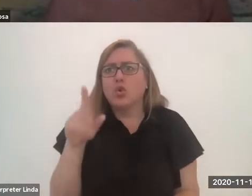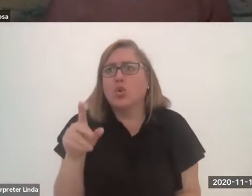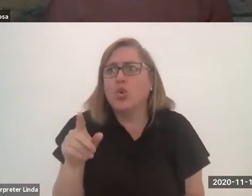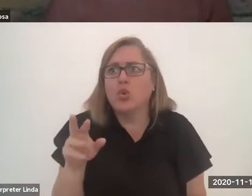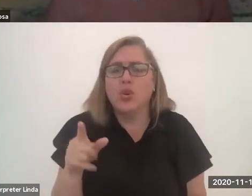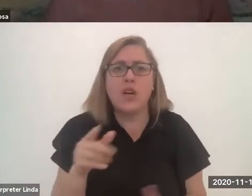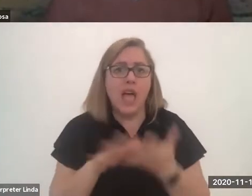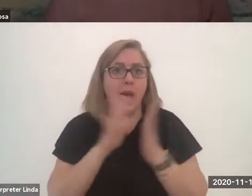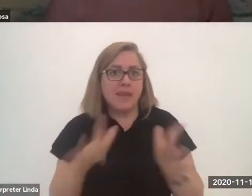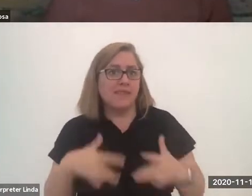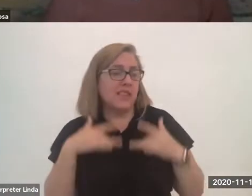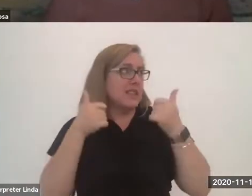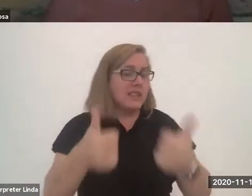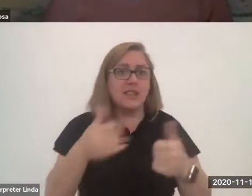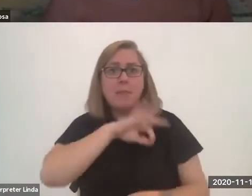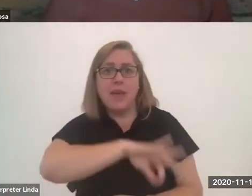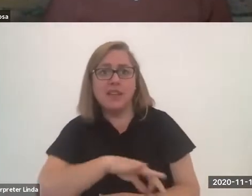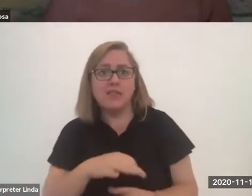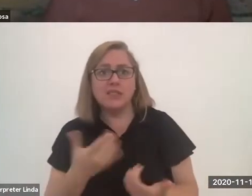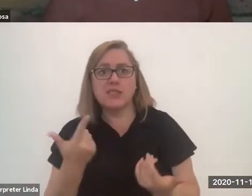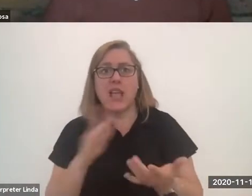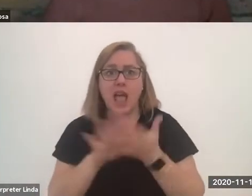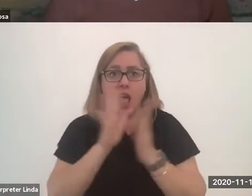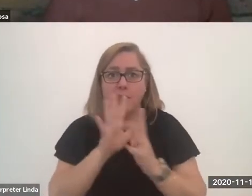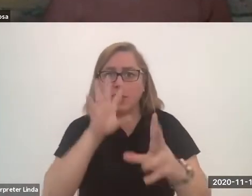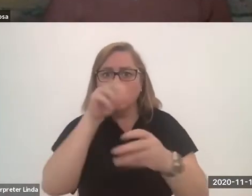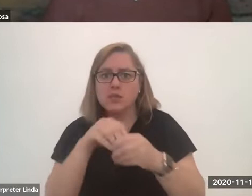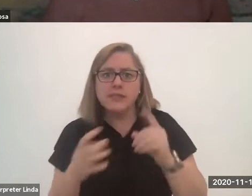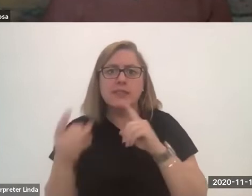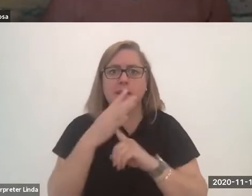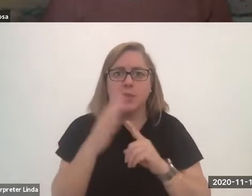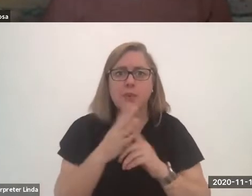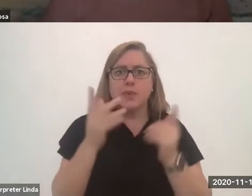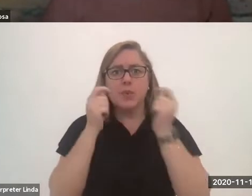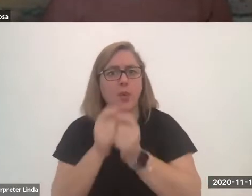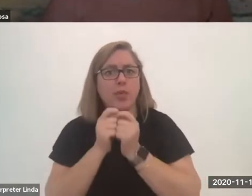feel good about it? How do I maintain a sense of contributing something important and useful